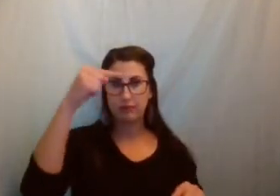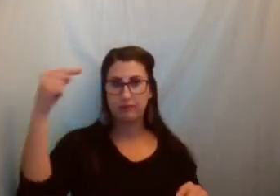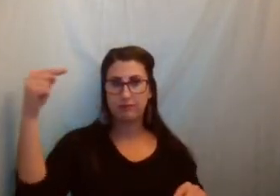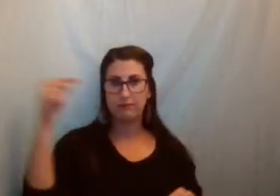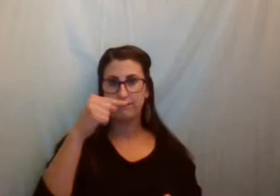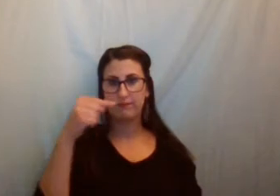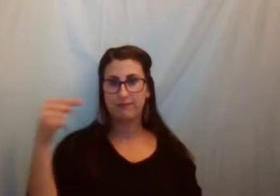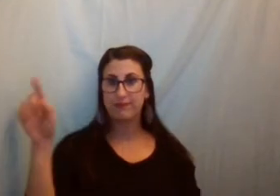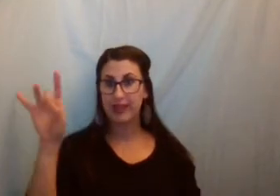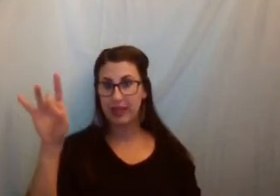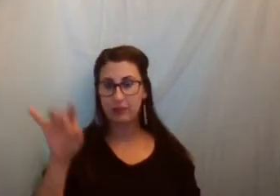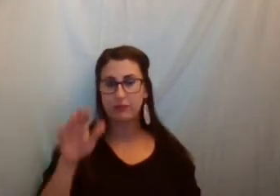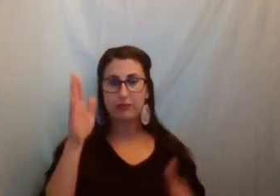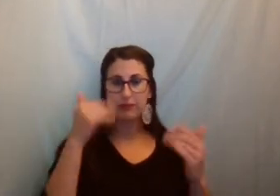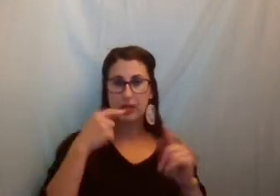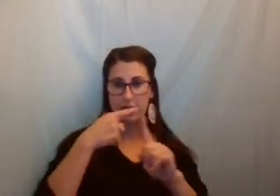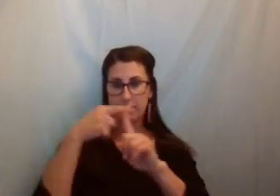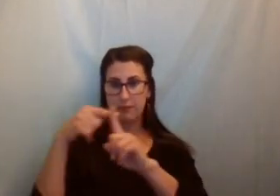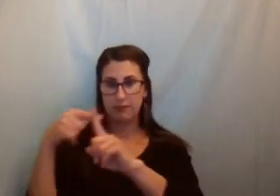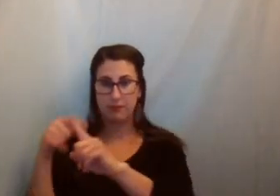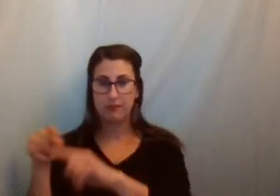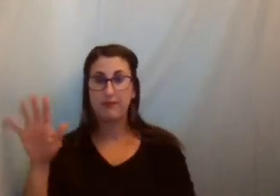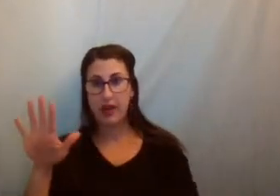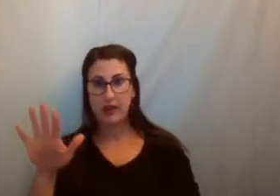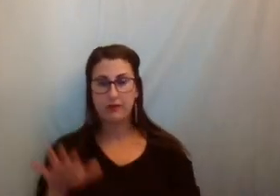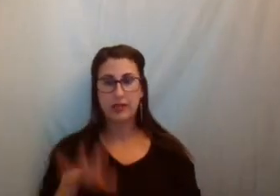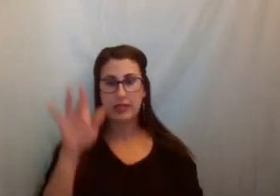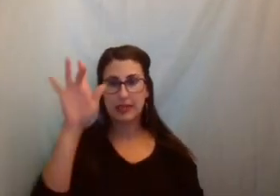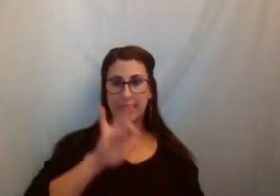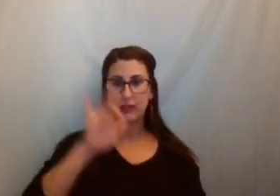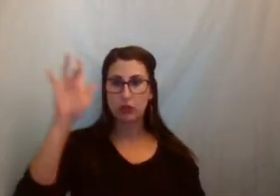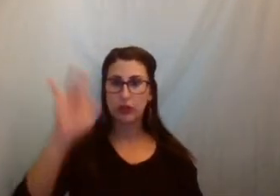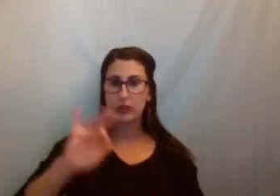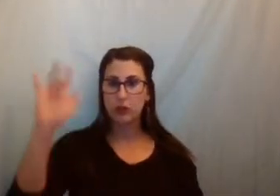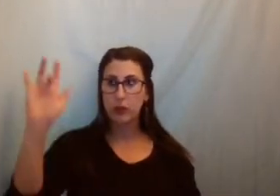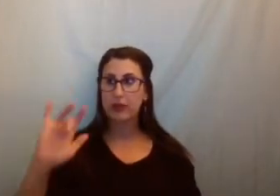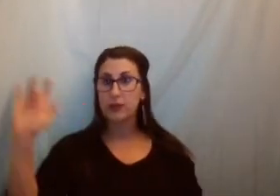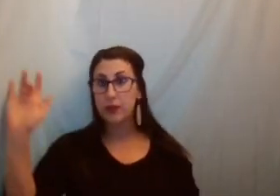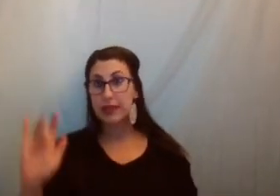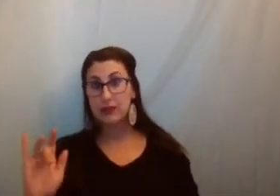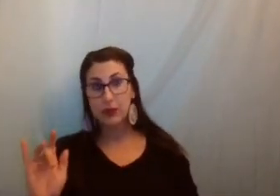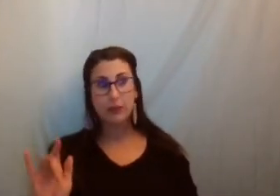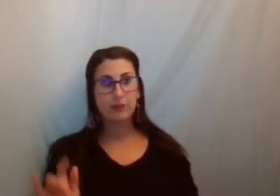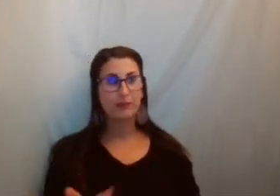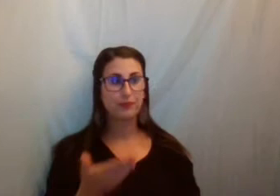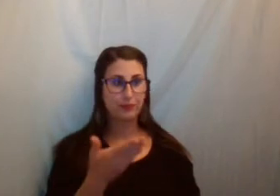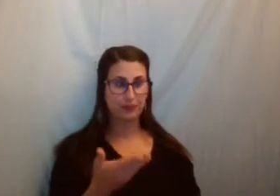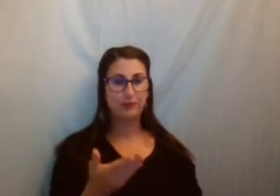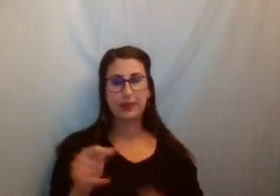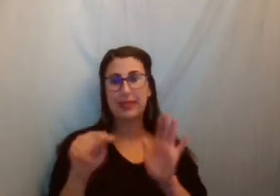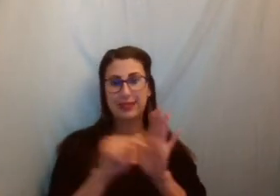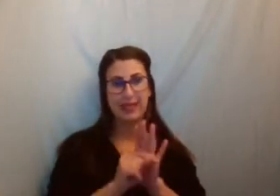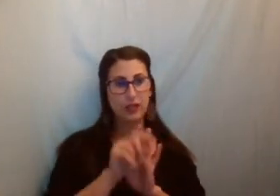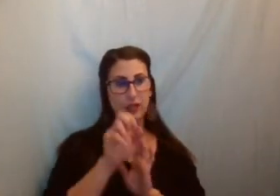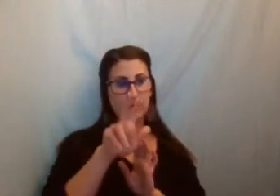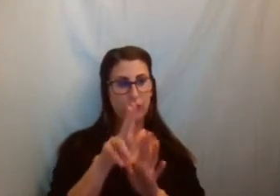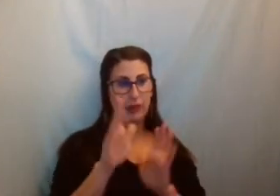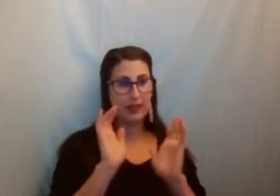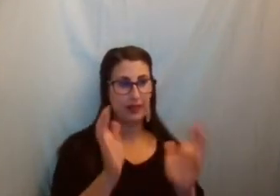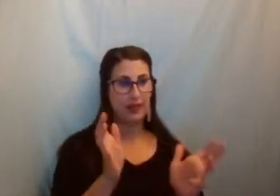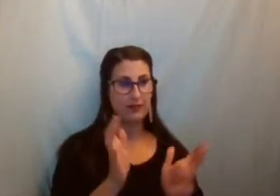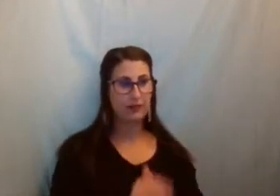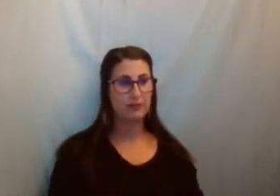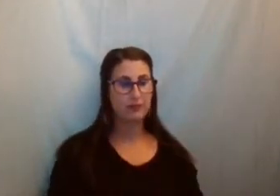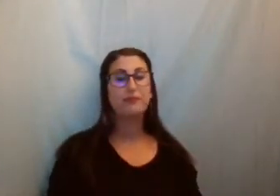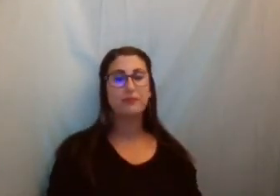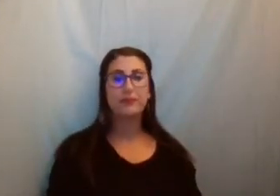so 8 negatives and 5 positives, cancel, cancel, cancel, cancel, cancel. There's my negative 3 right